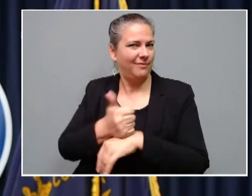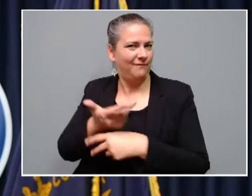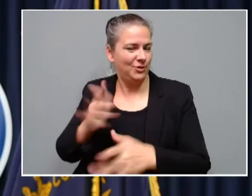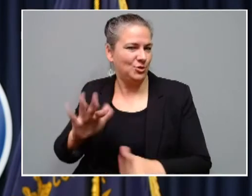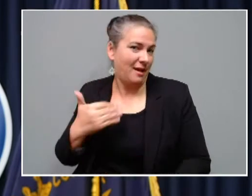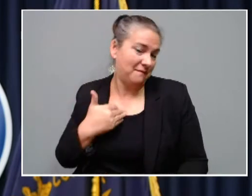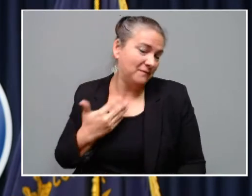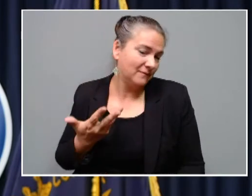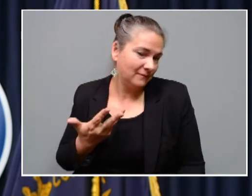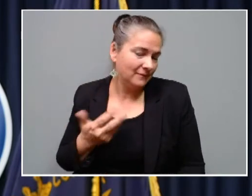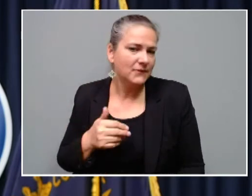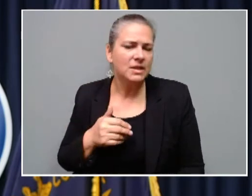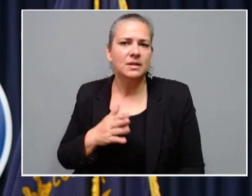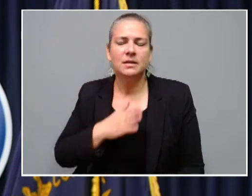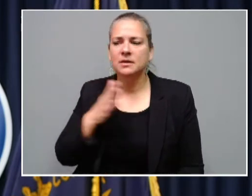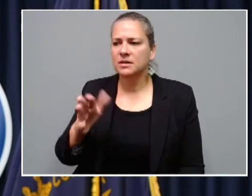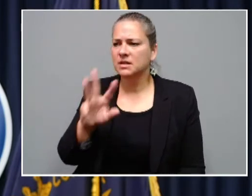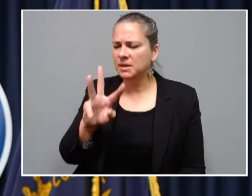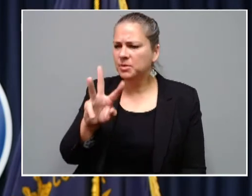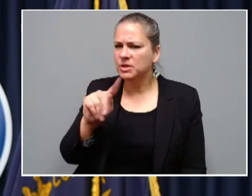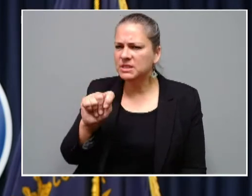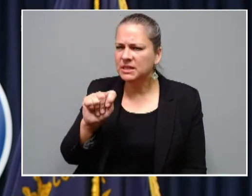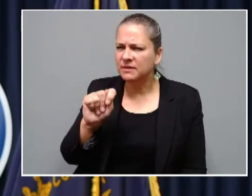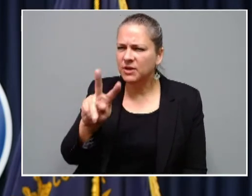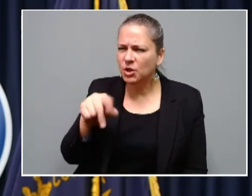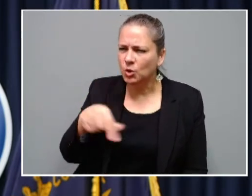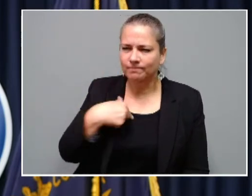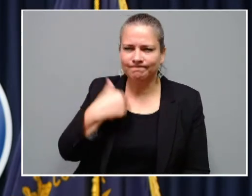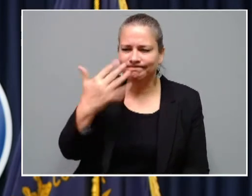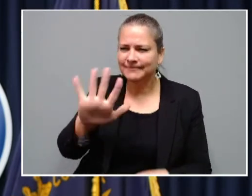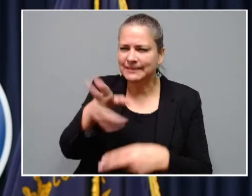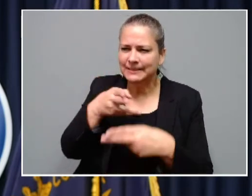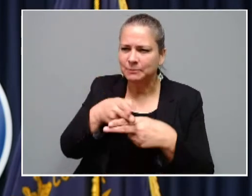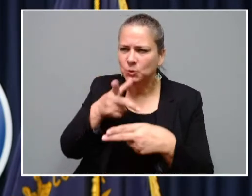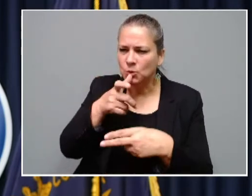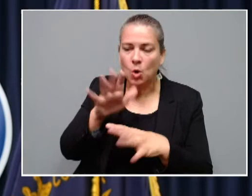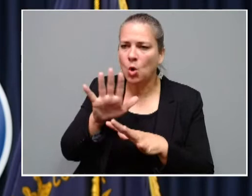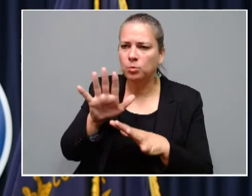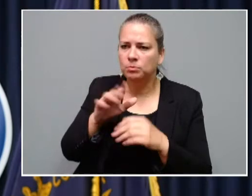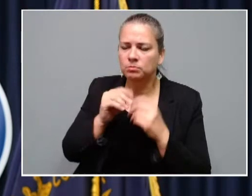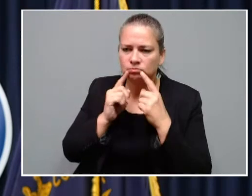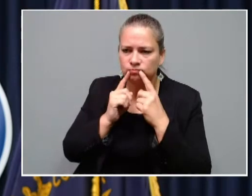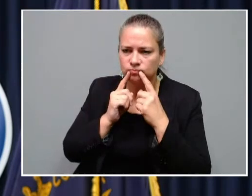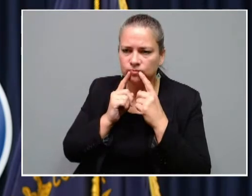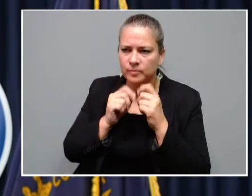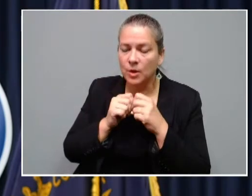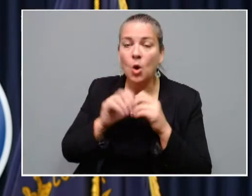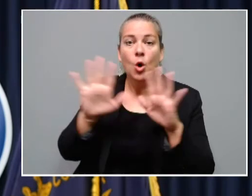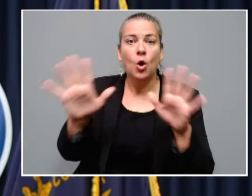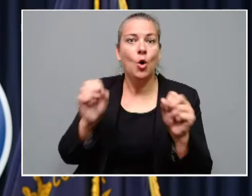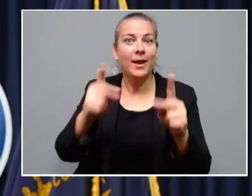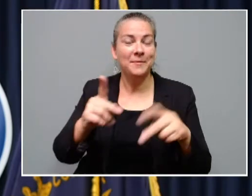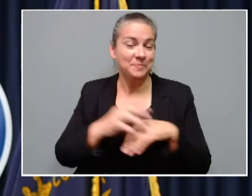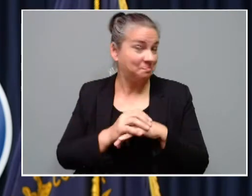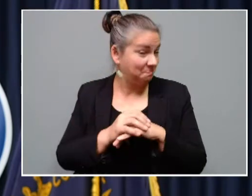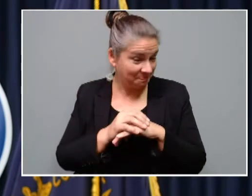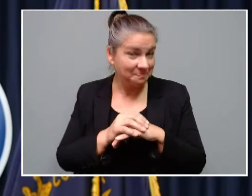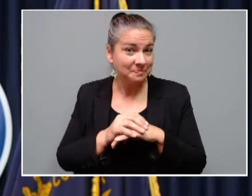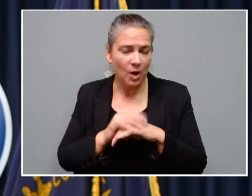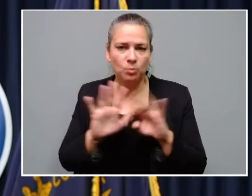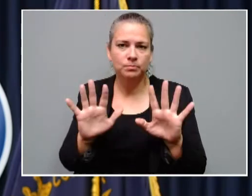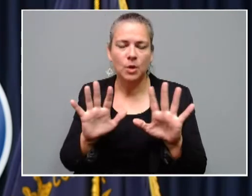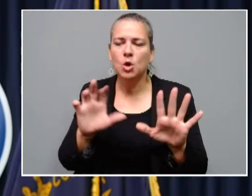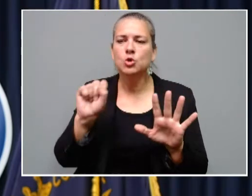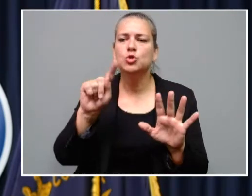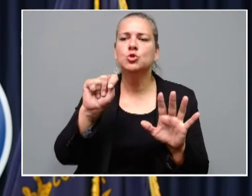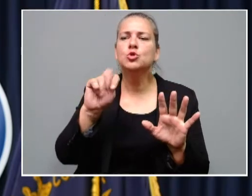I think we have somebody on from WTVQ, but I don't have nope. All right, then no, Stu Johnson with